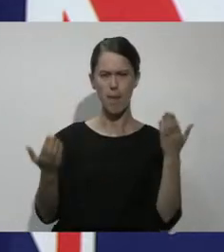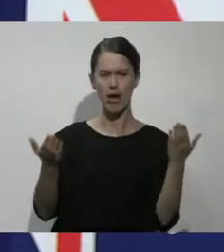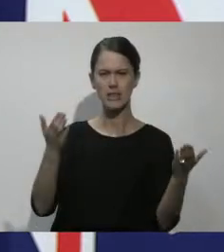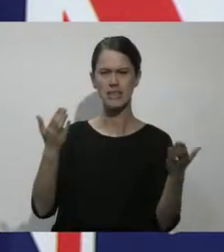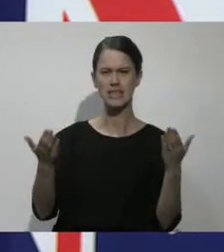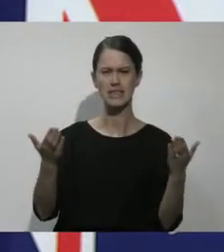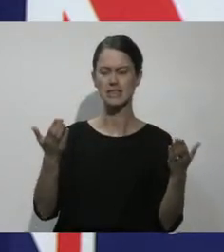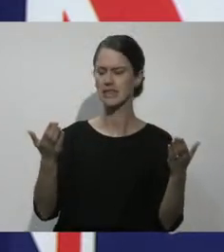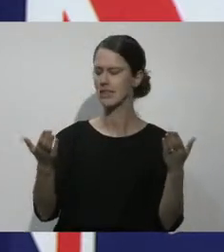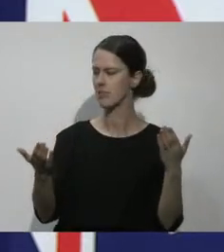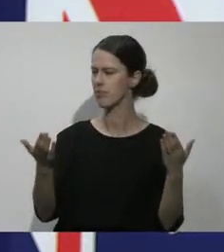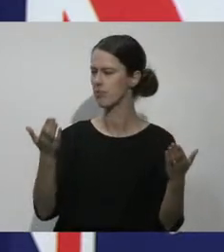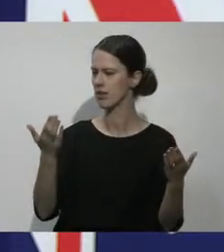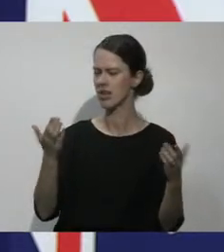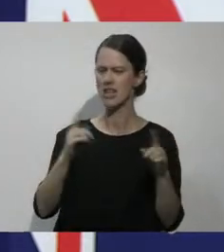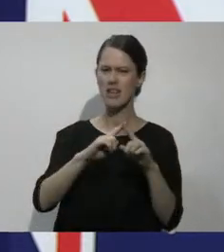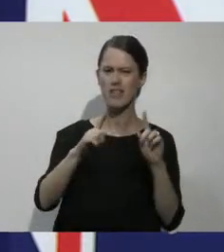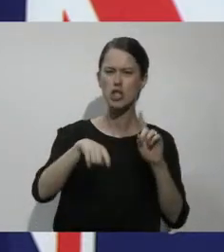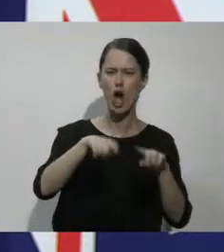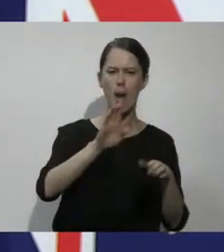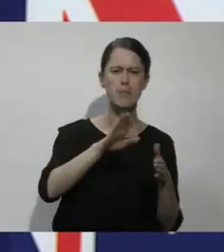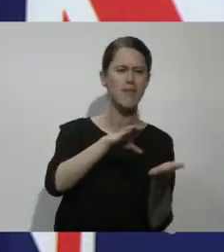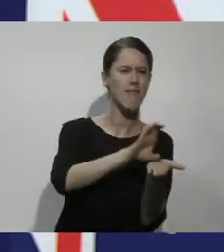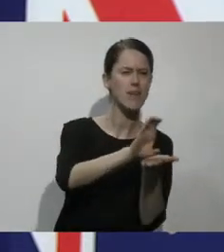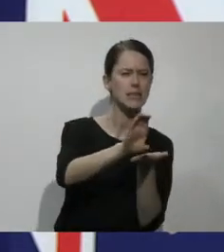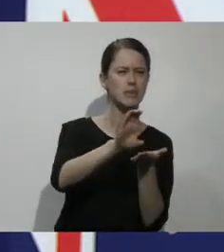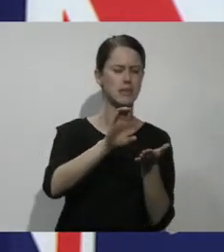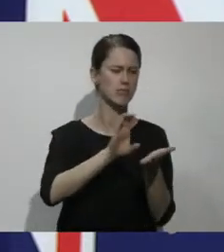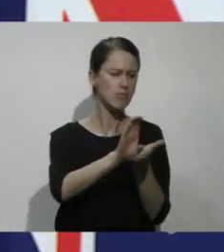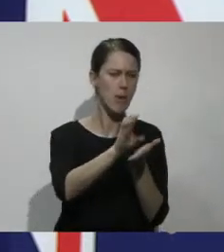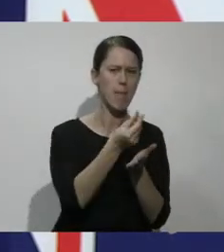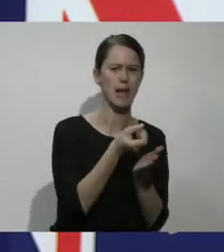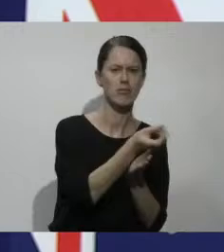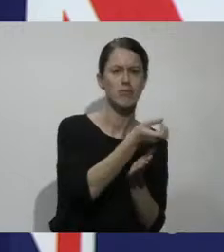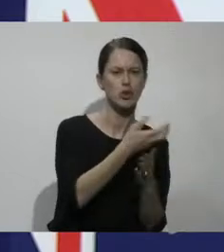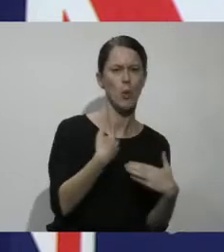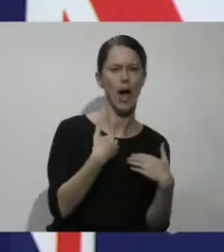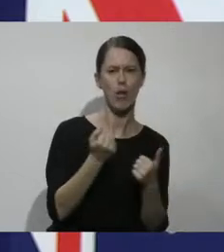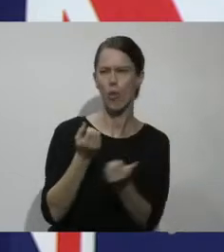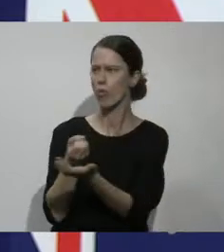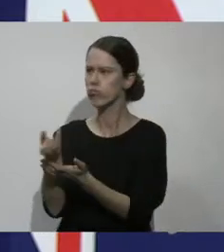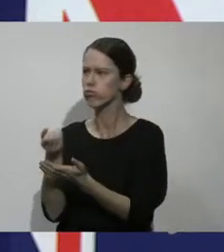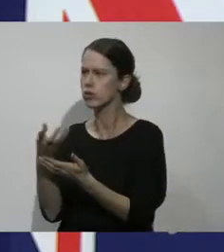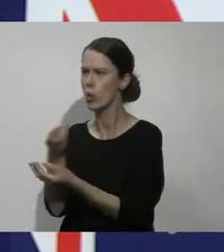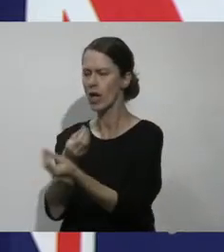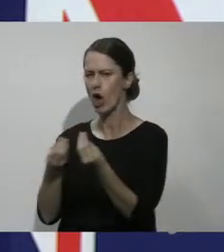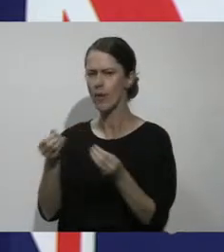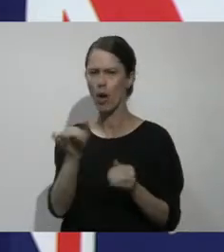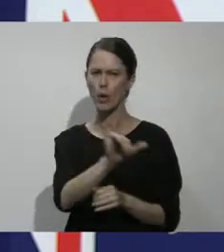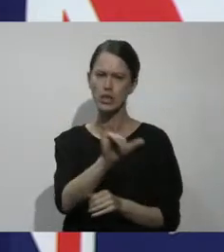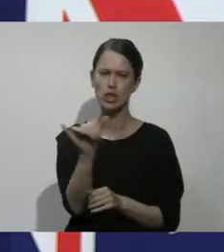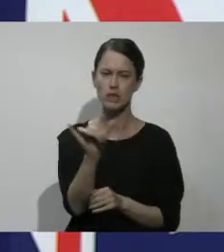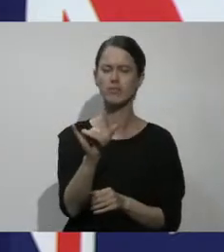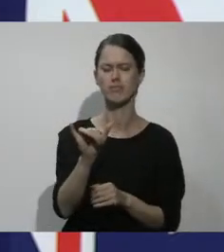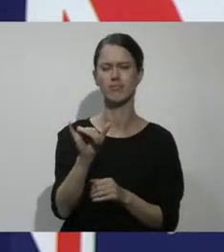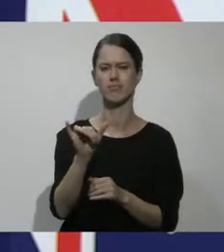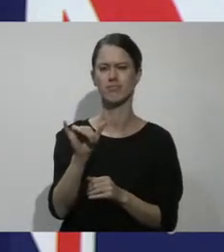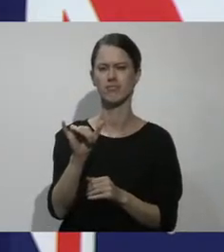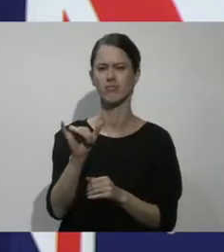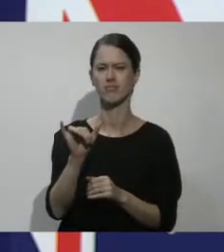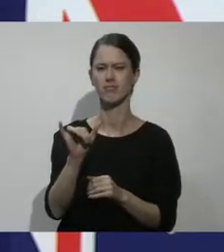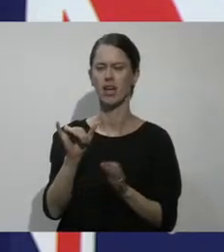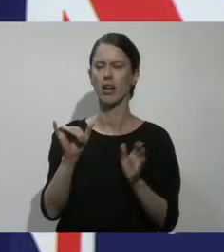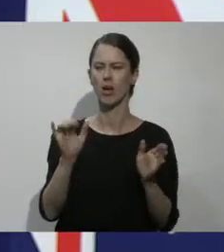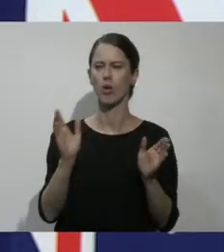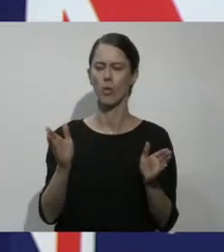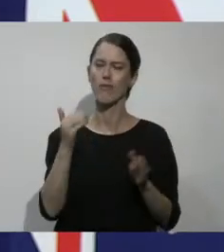I've seen around investments in health versus the economy, I just reiterate what the Prime Minister has said. We have never